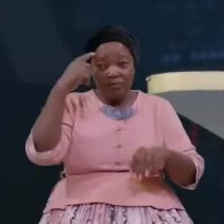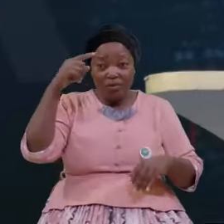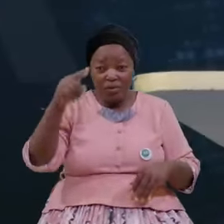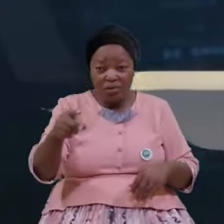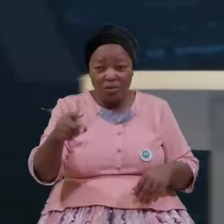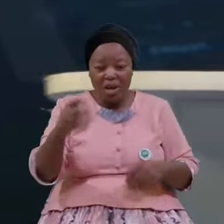is reversed tonight.